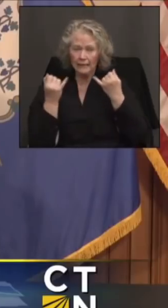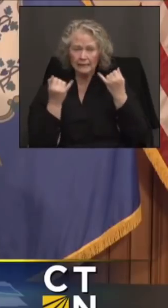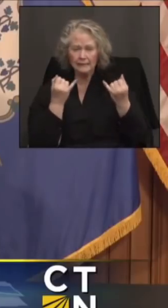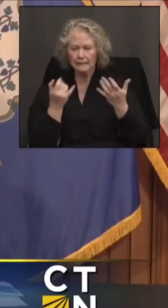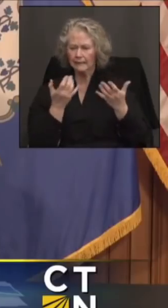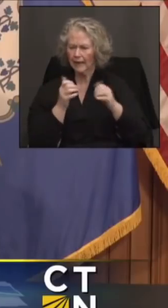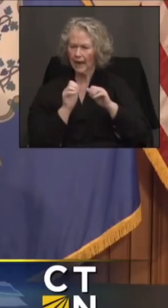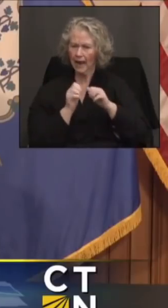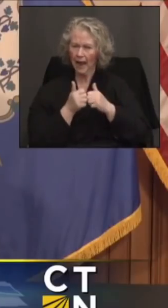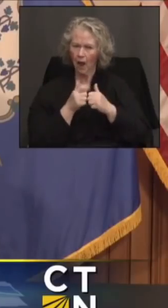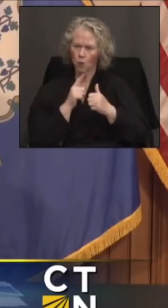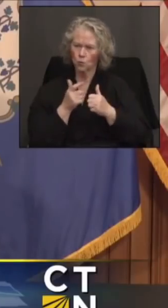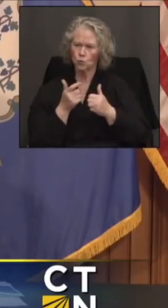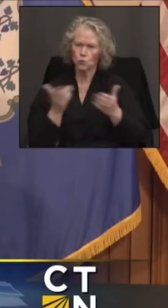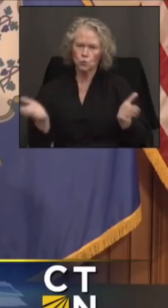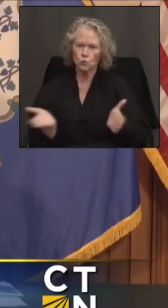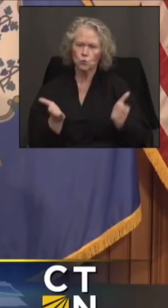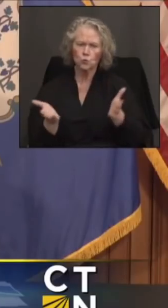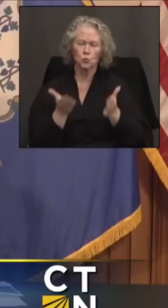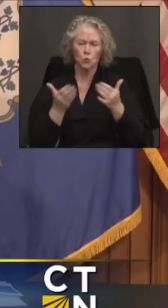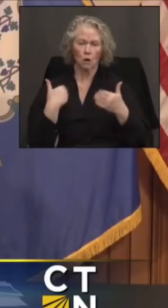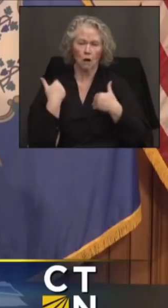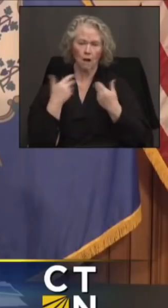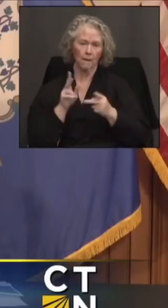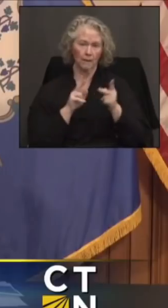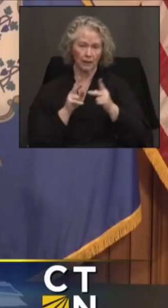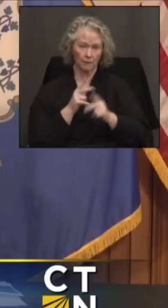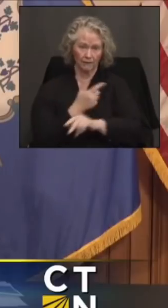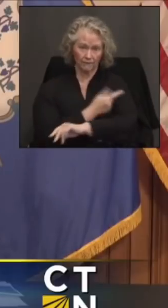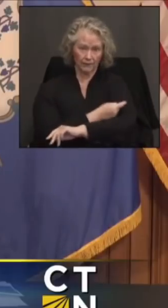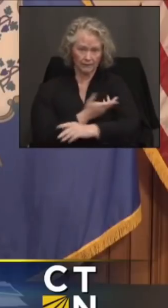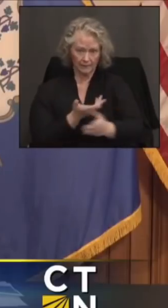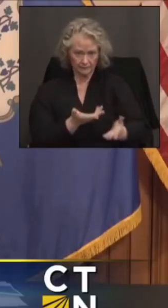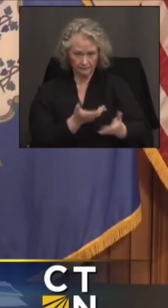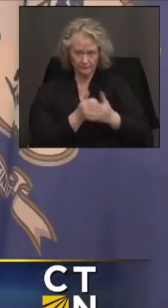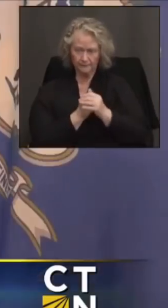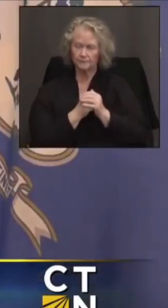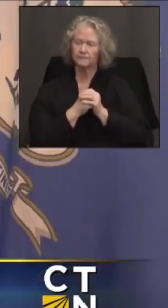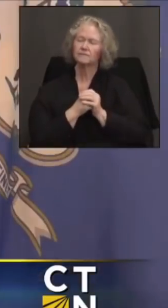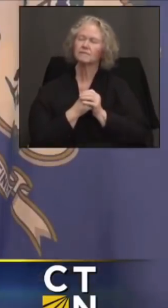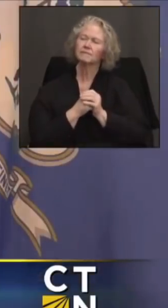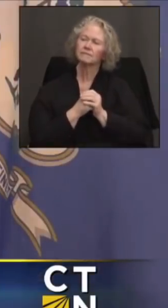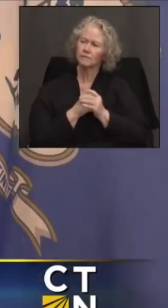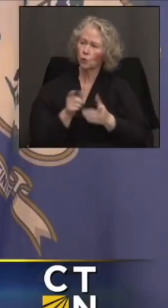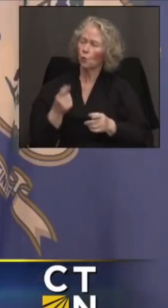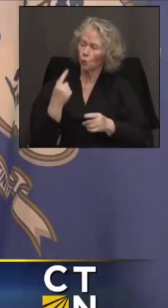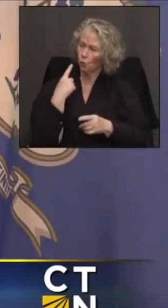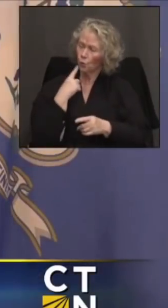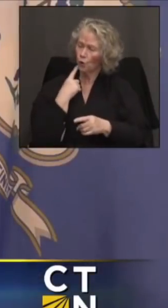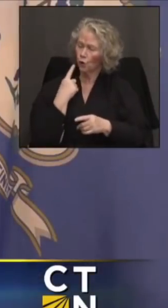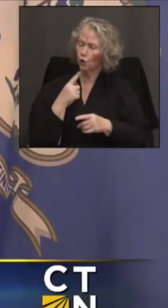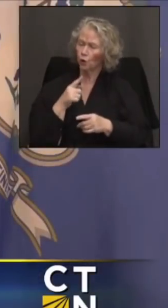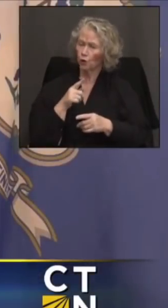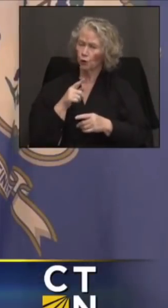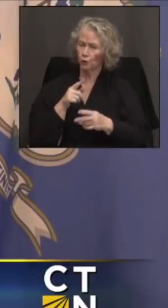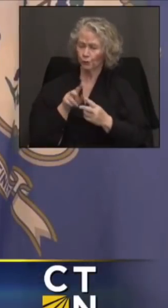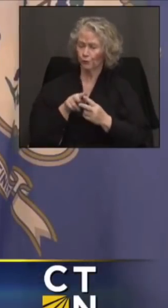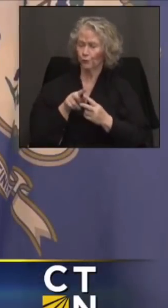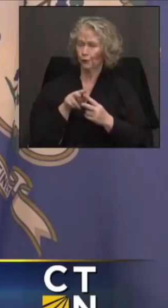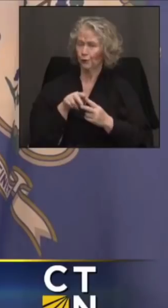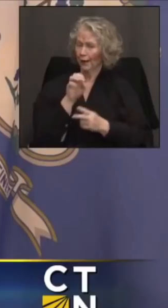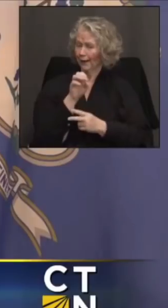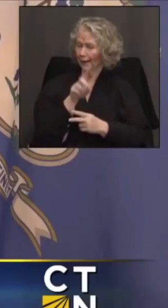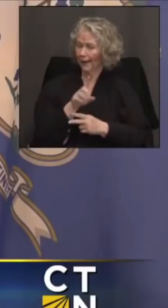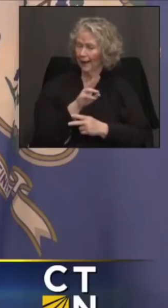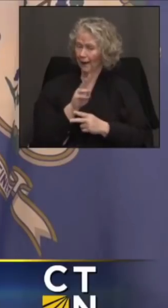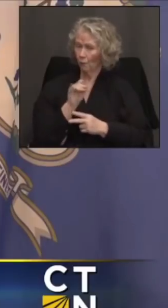as many of the younger people vaccinated as possible? Well, I think you heard from, Ed and Will. A